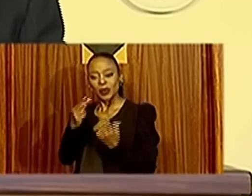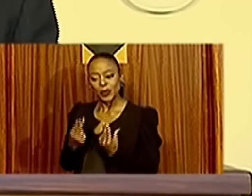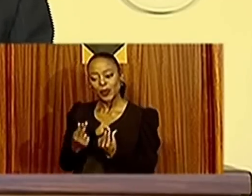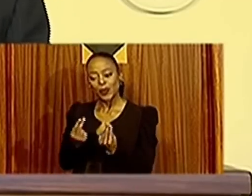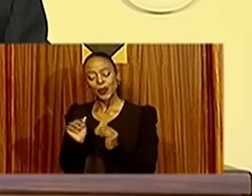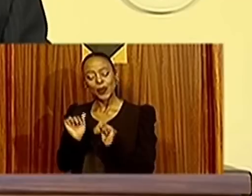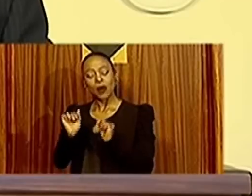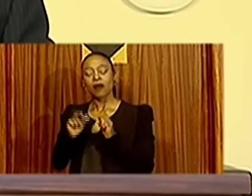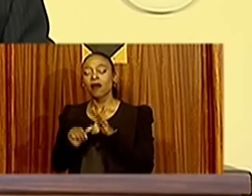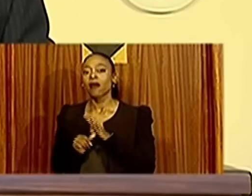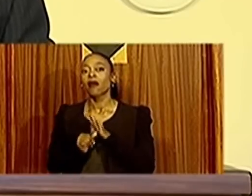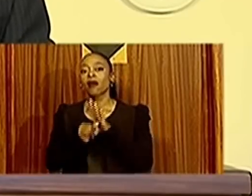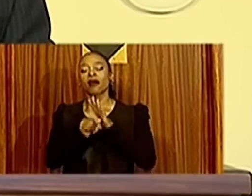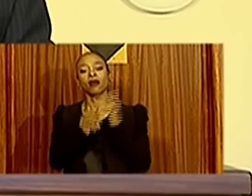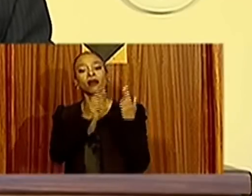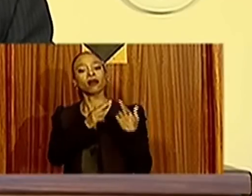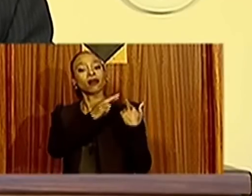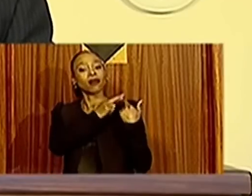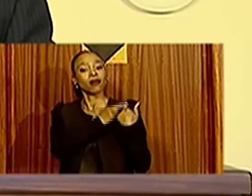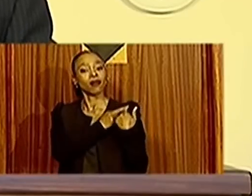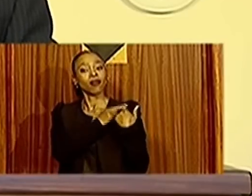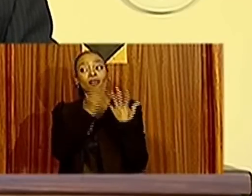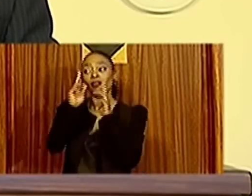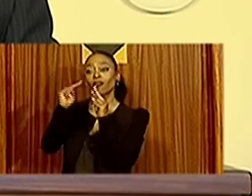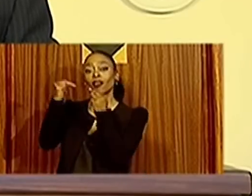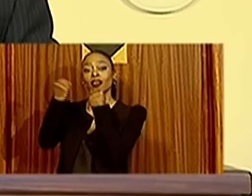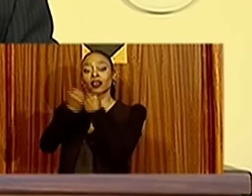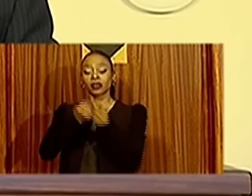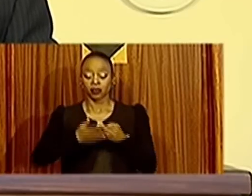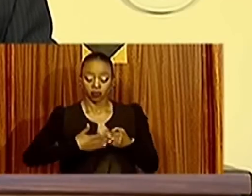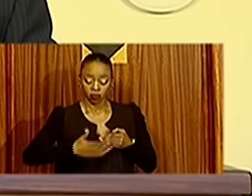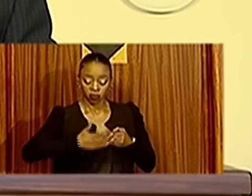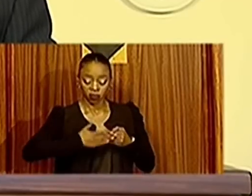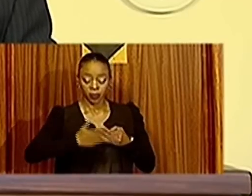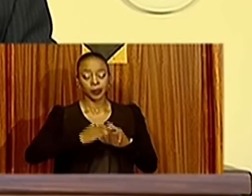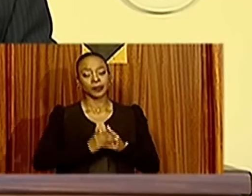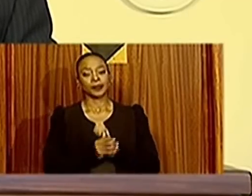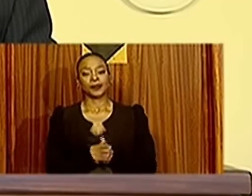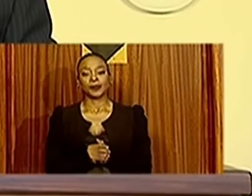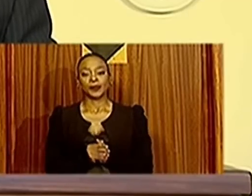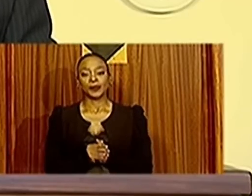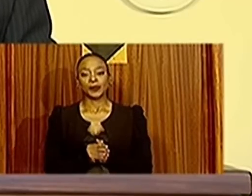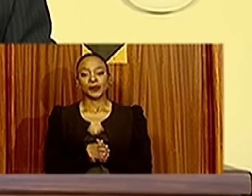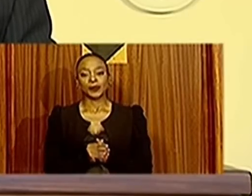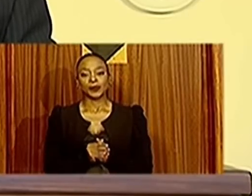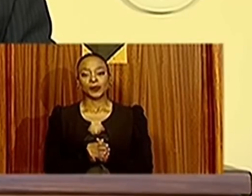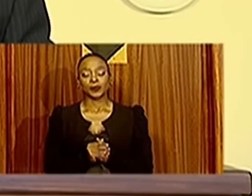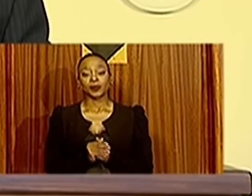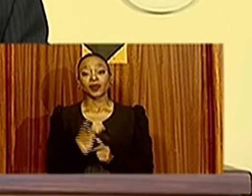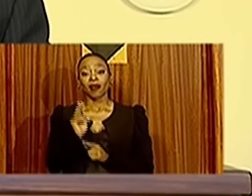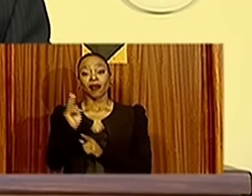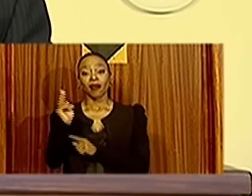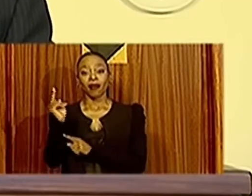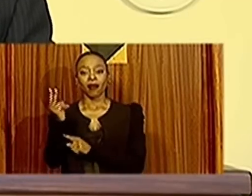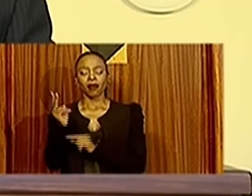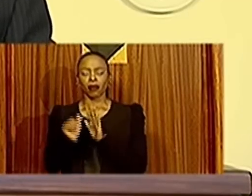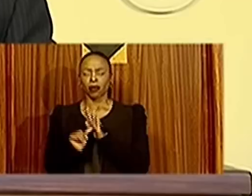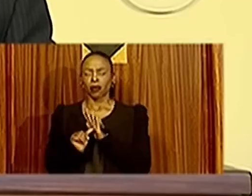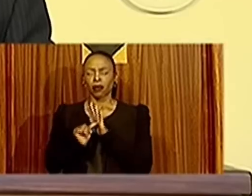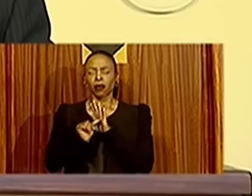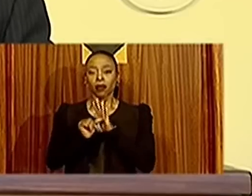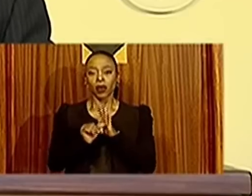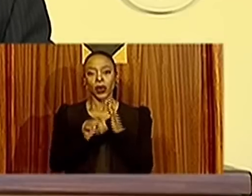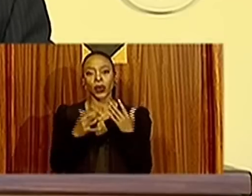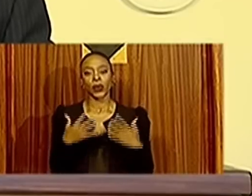important responsibility of our nation in the coming days. One of the defining features of all